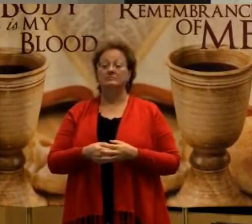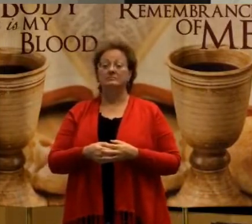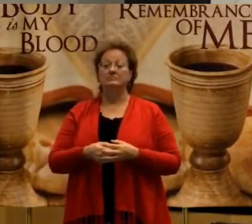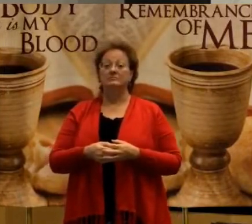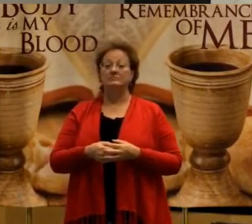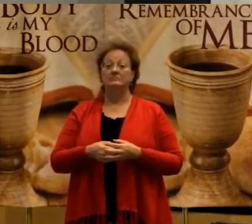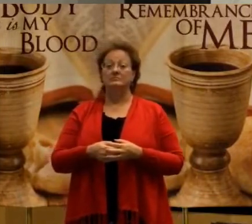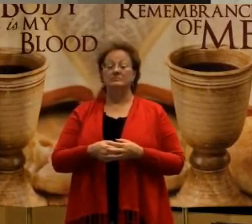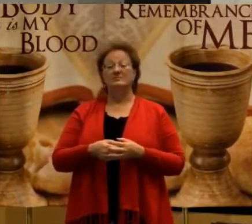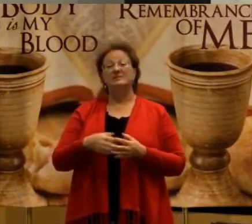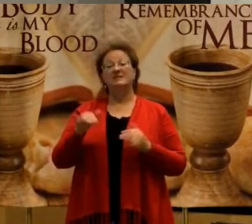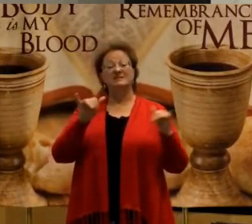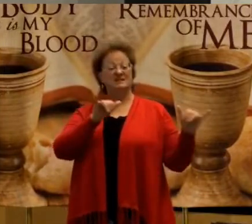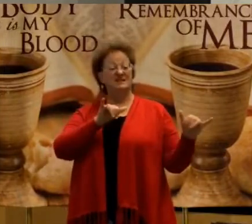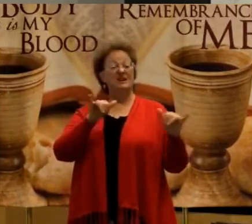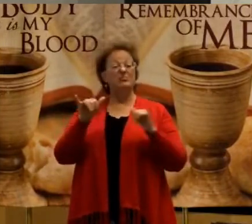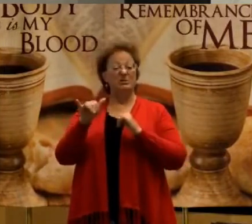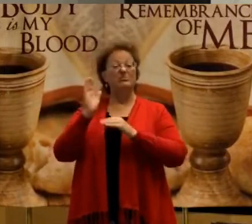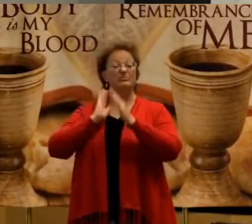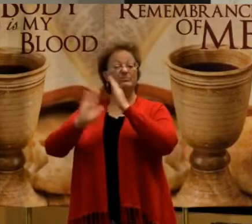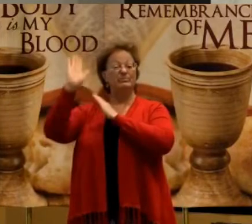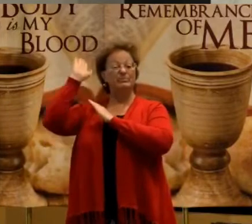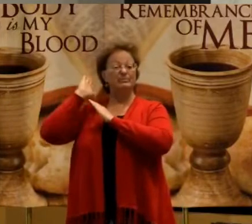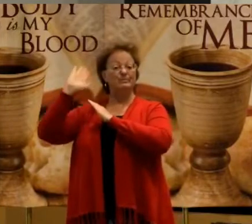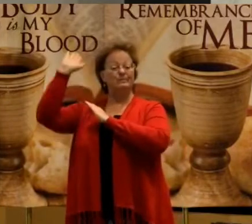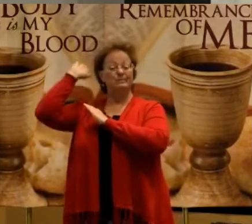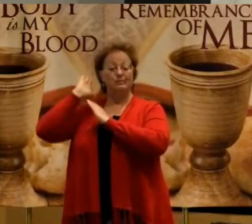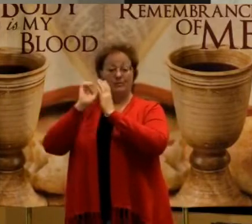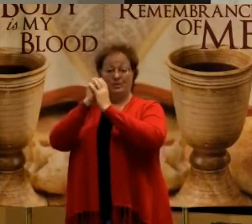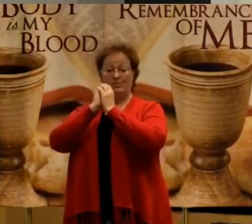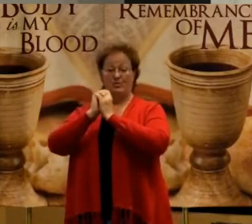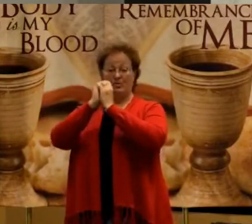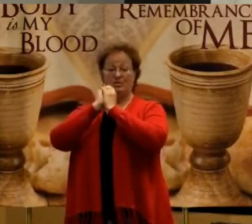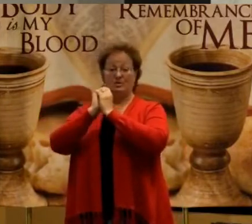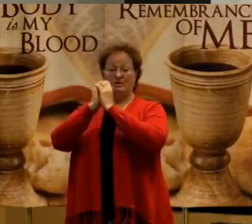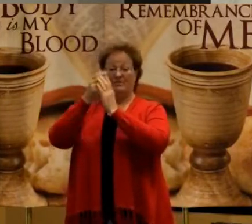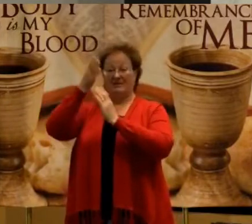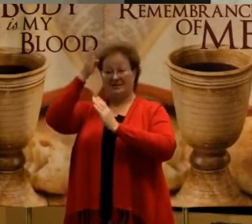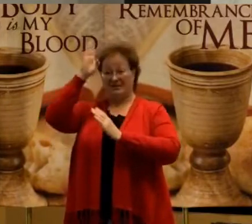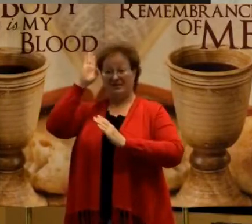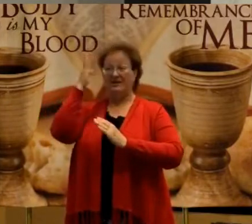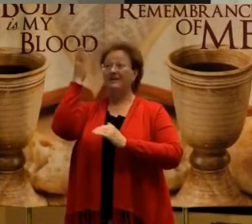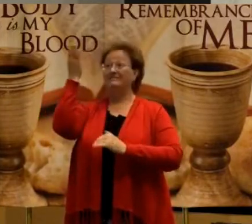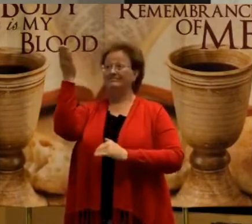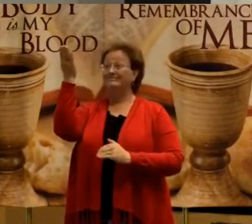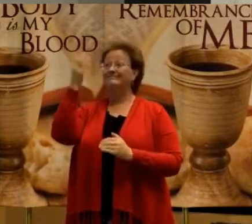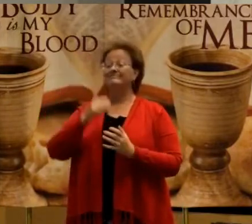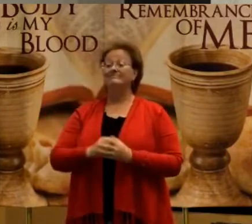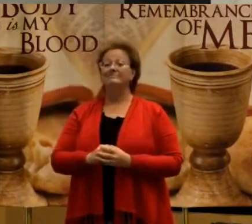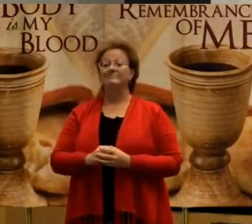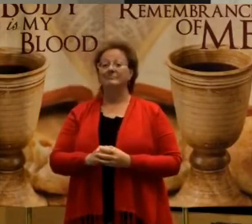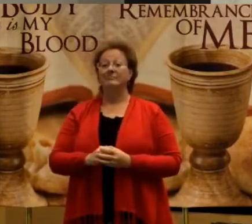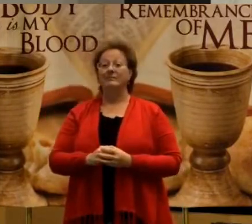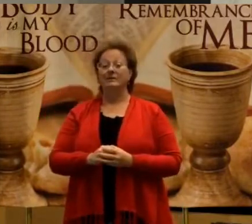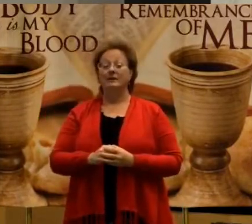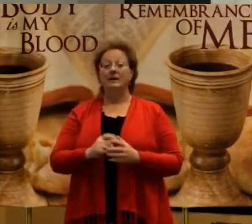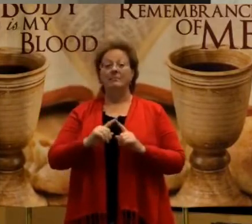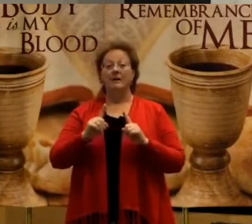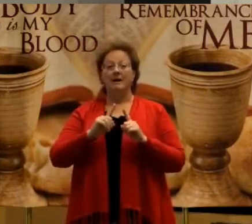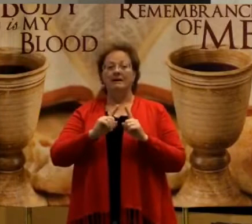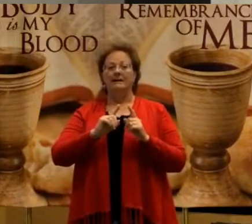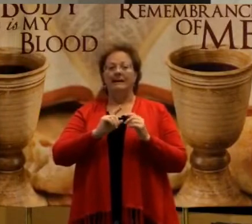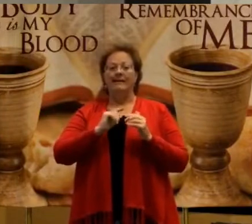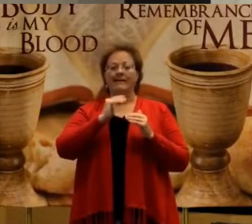fellowship offerings, something that they were used to doing as they worshiped the one true God. But when Aaron saw what the Israelites